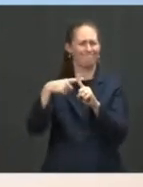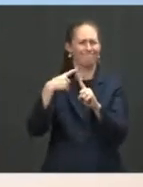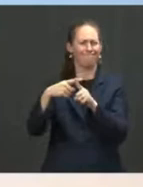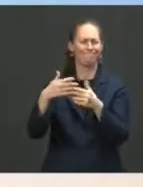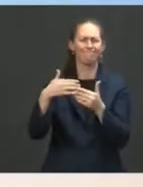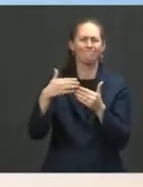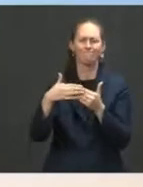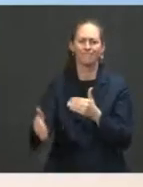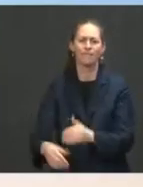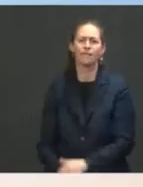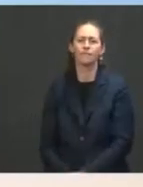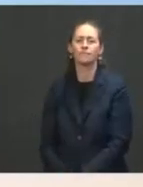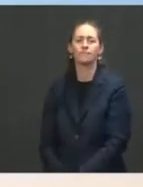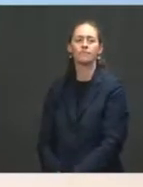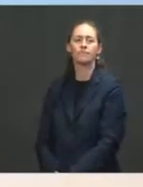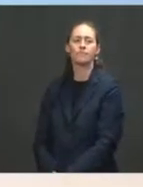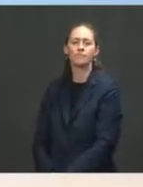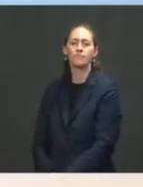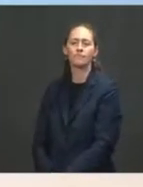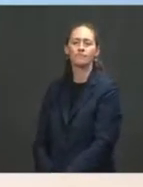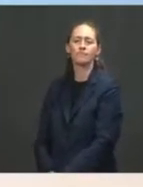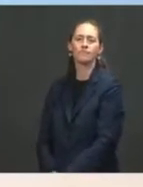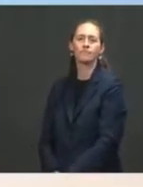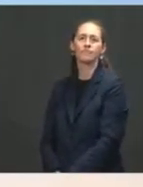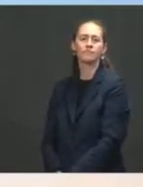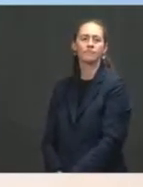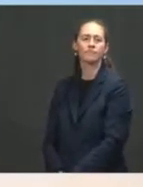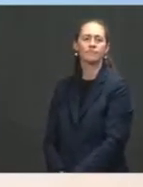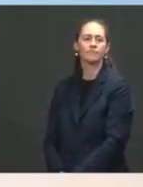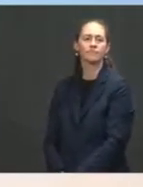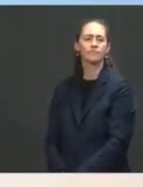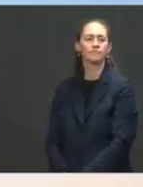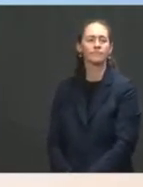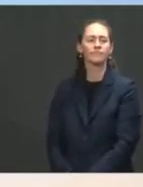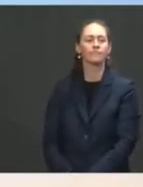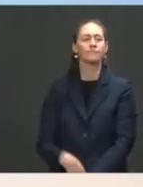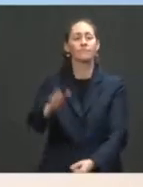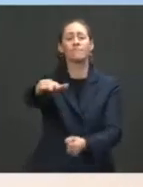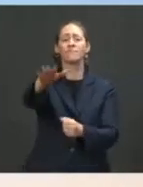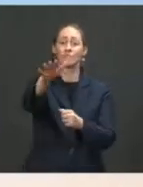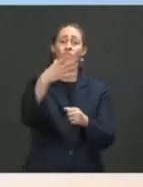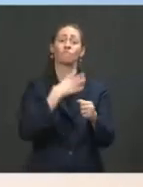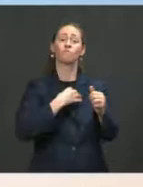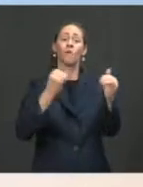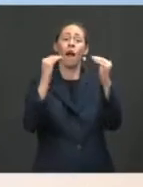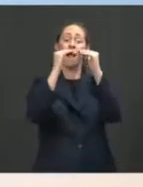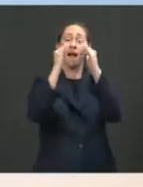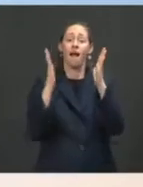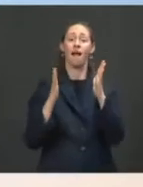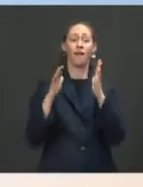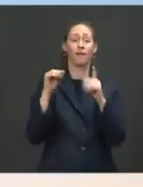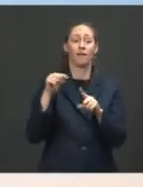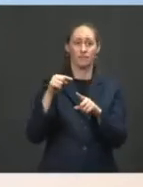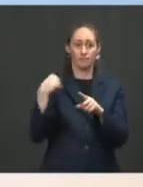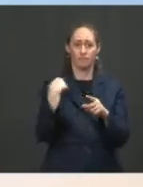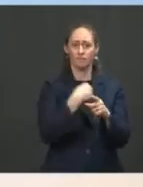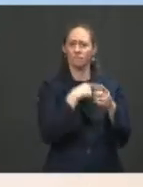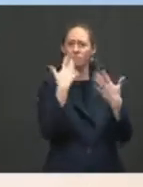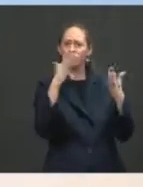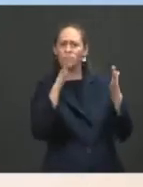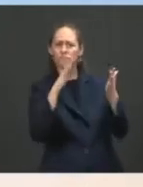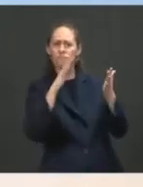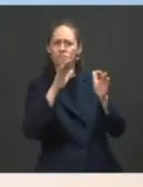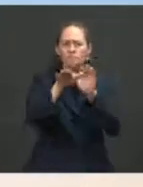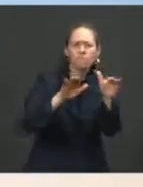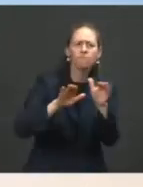who have raised concerns? We have been, from the White House and senior team, in touch with a range of officials